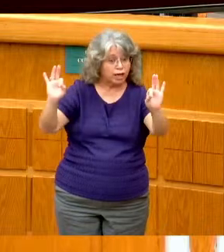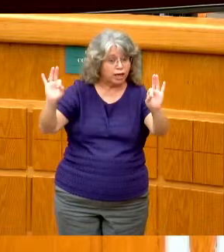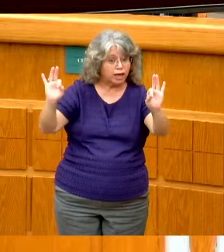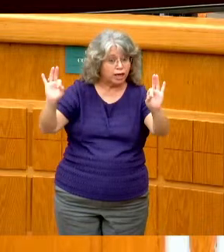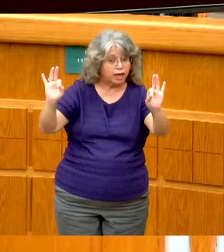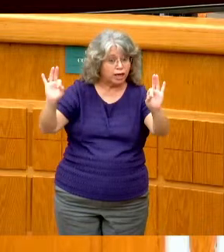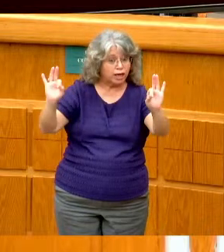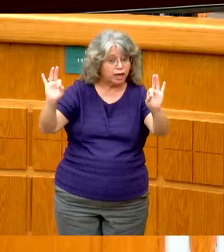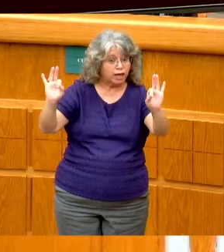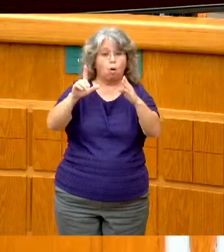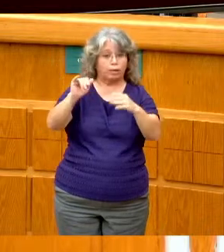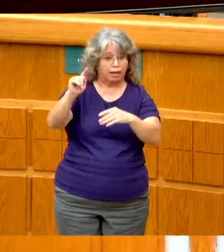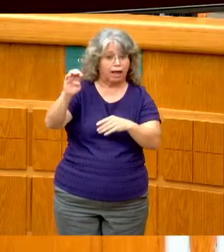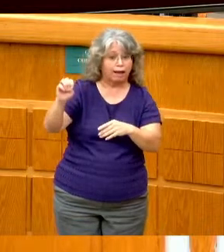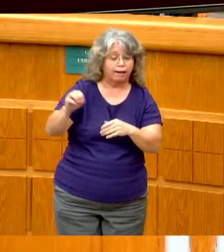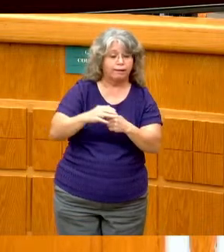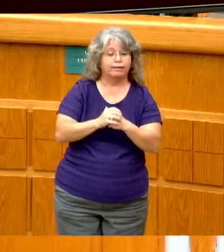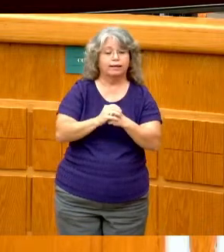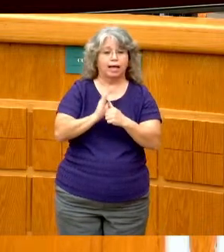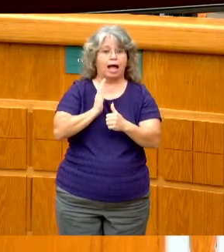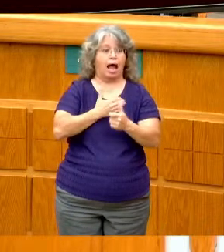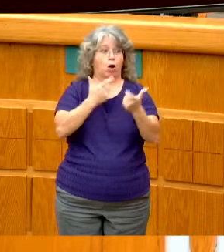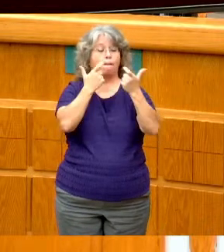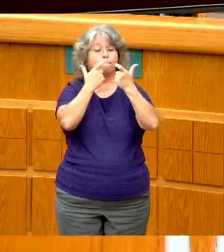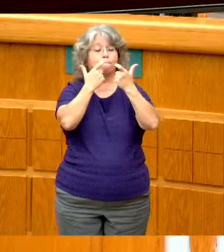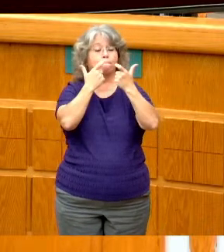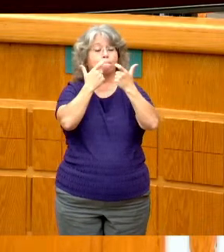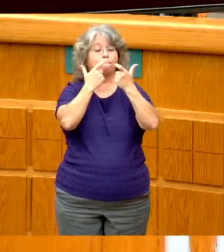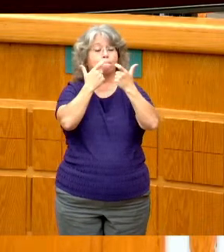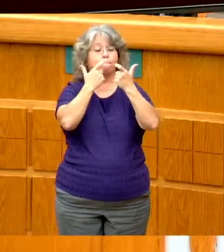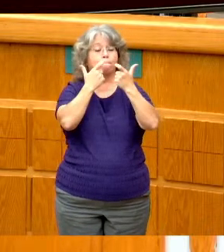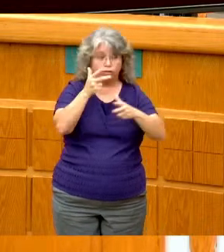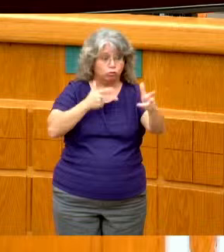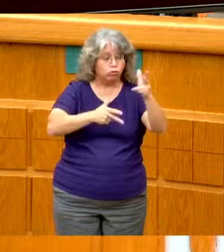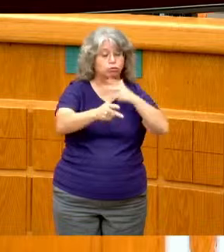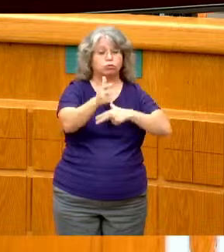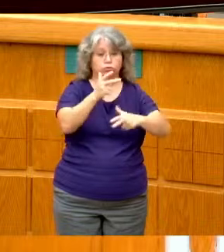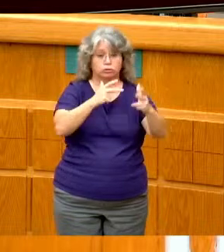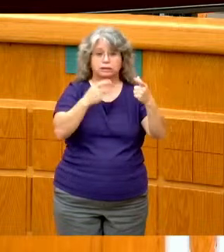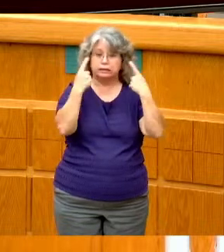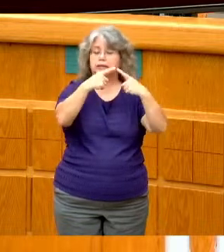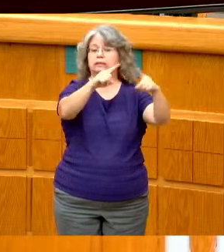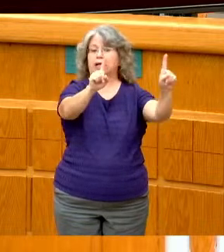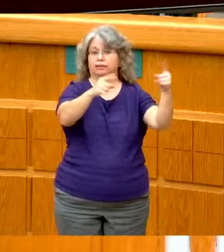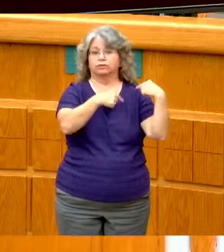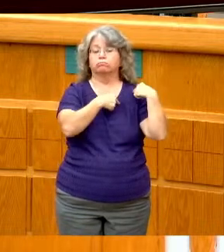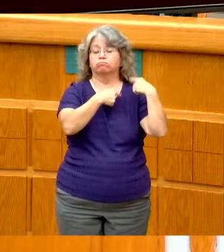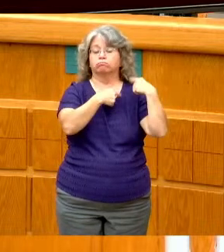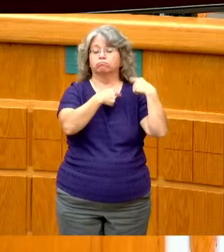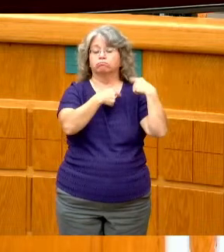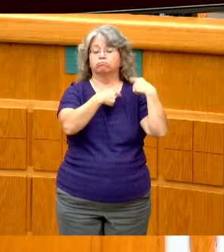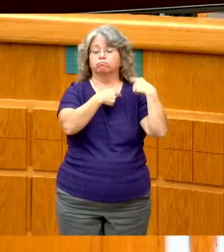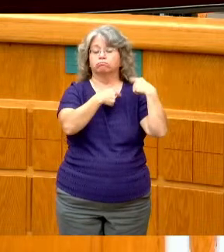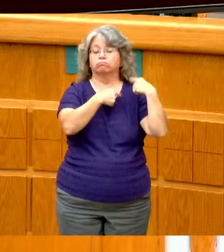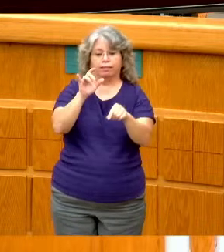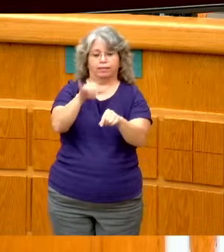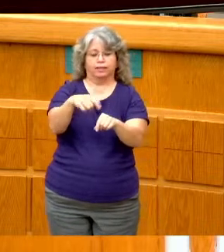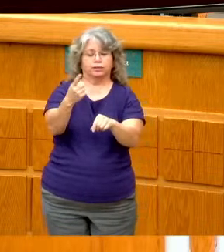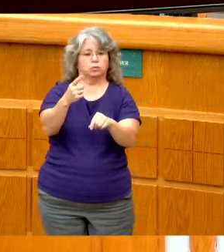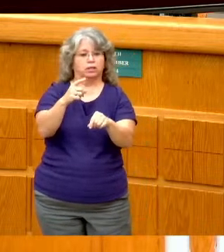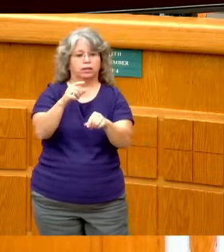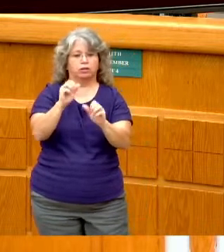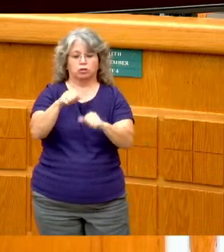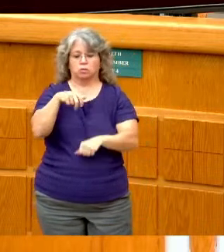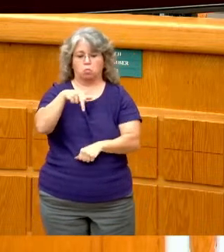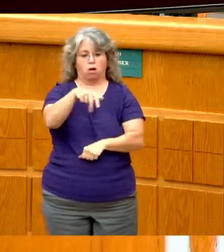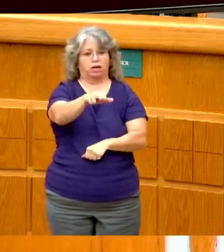clinics have been such a huge success over time, there is no doubt that the convenience of this standing clinic, walk up, sign up, get